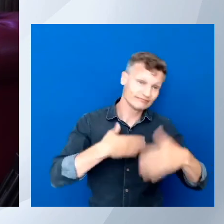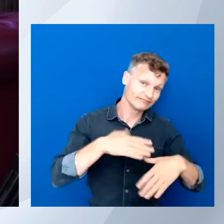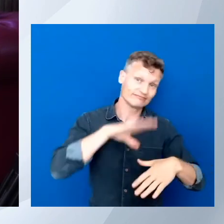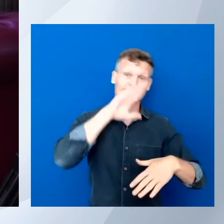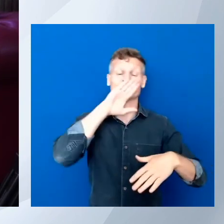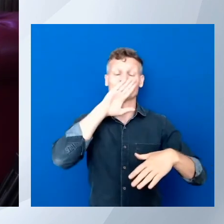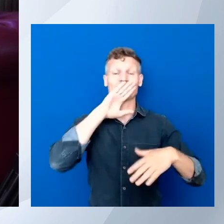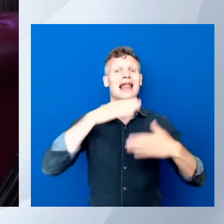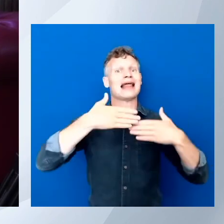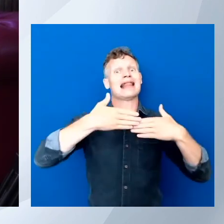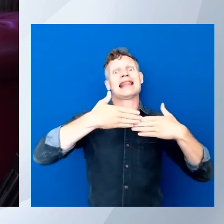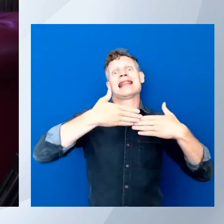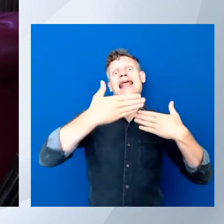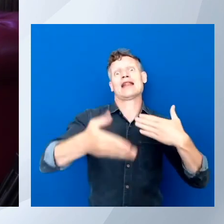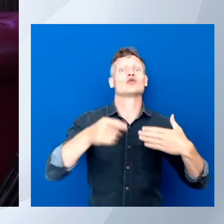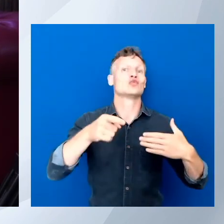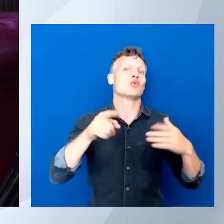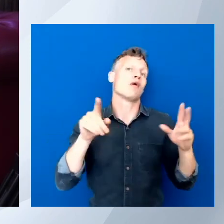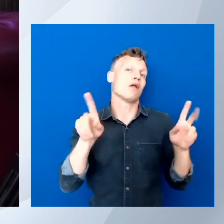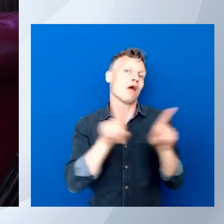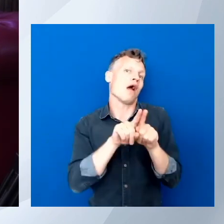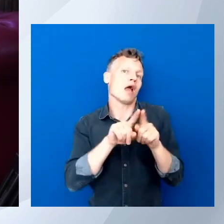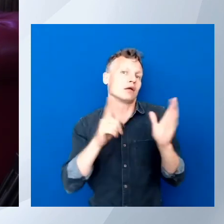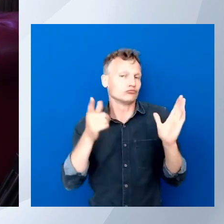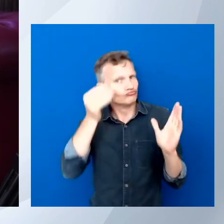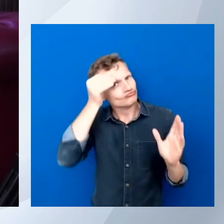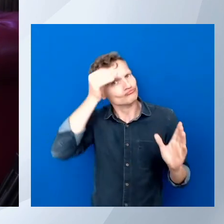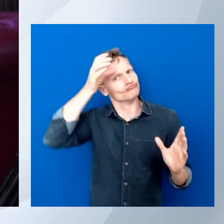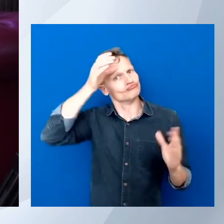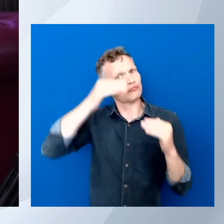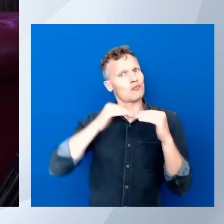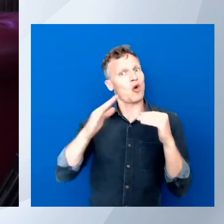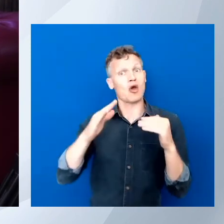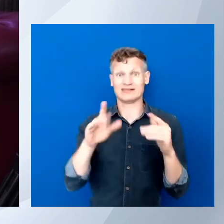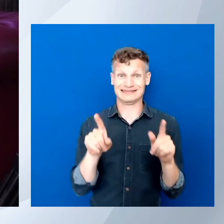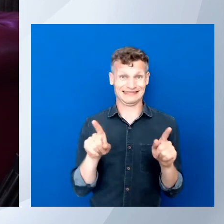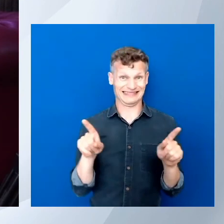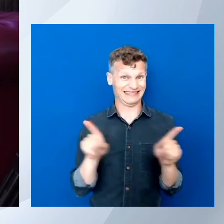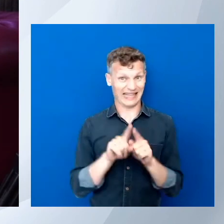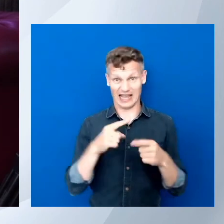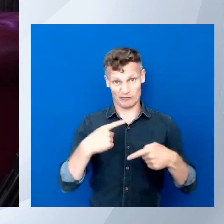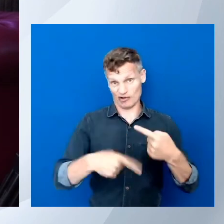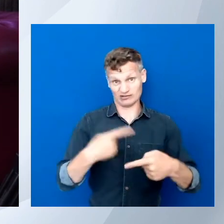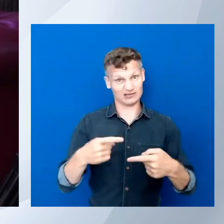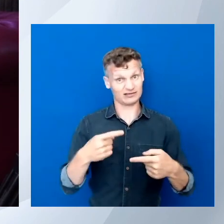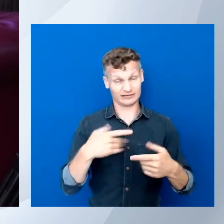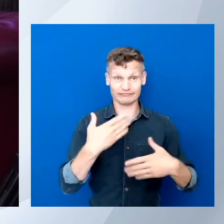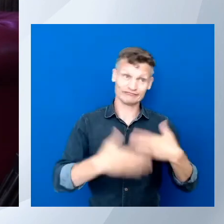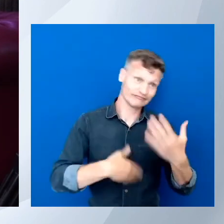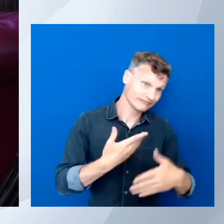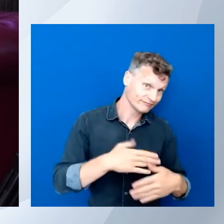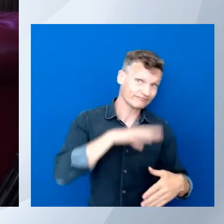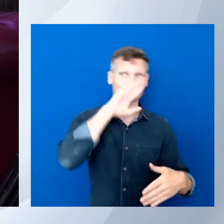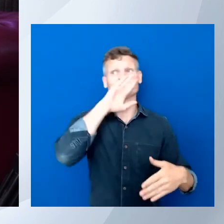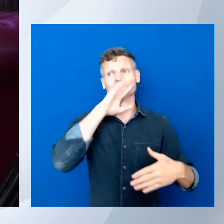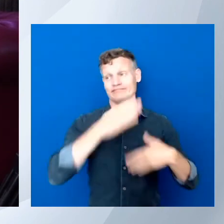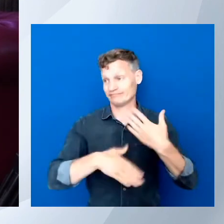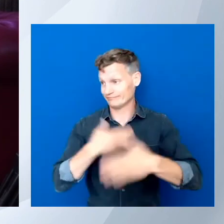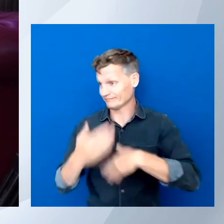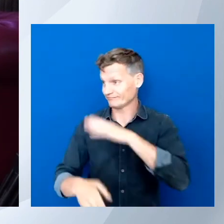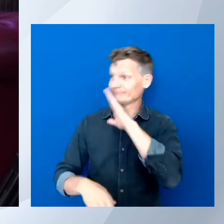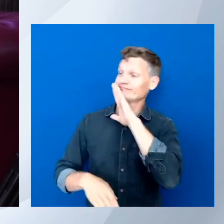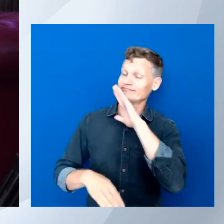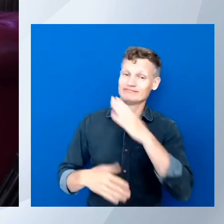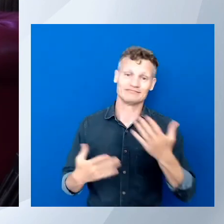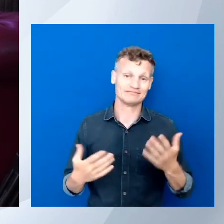still learn by doing. That's the funny bit about machine learning. Yeah. And in your experience, like when you